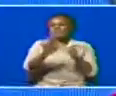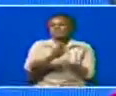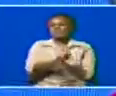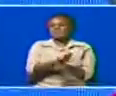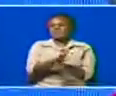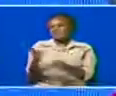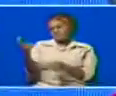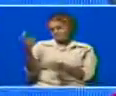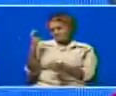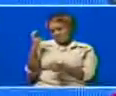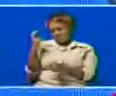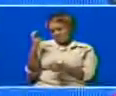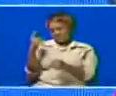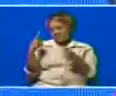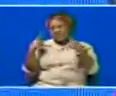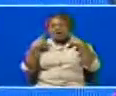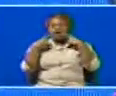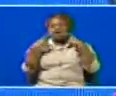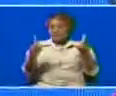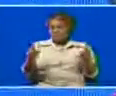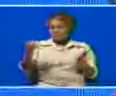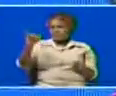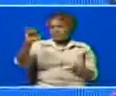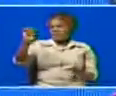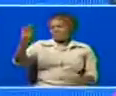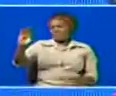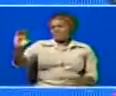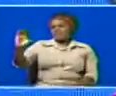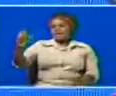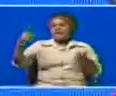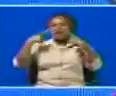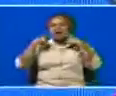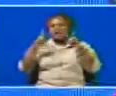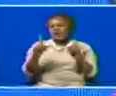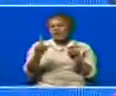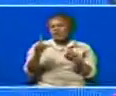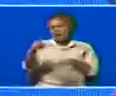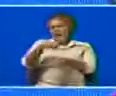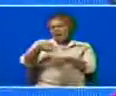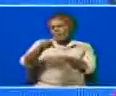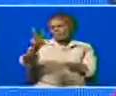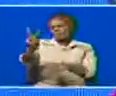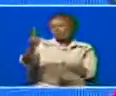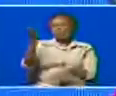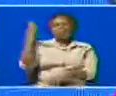Na mtazamaji, ni tangazo kutoka kwa IEBC ambalo lilitolewa takriban saa mbili ambazo